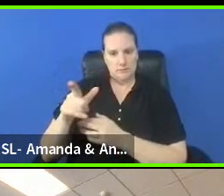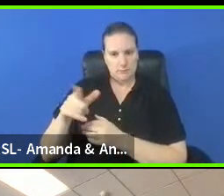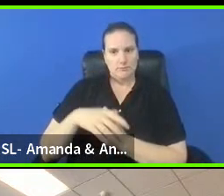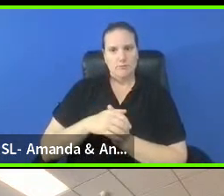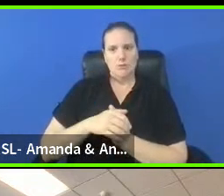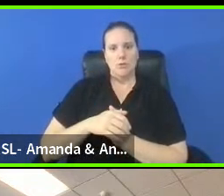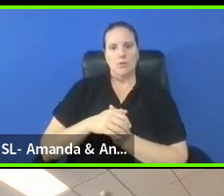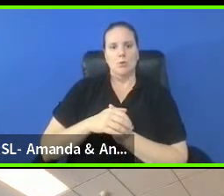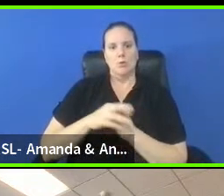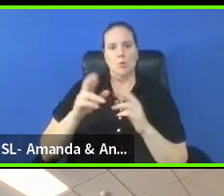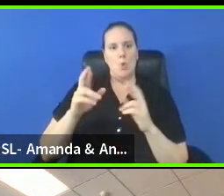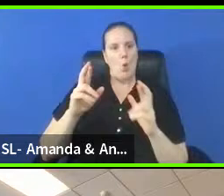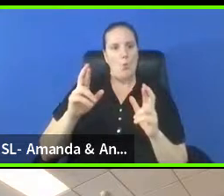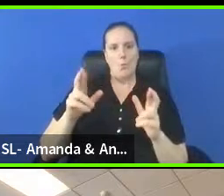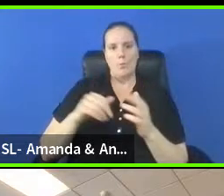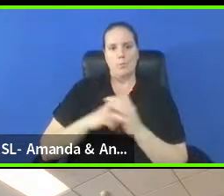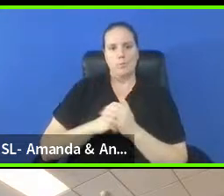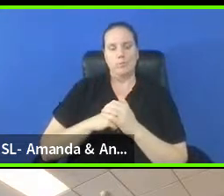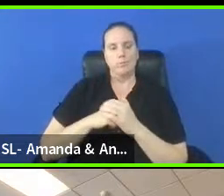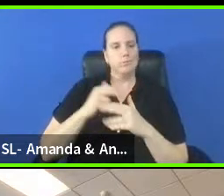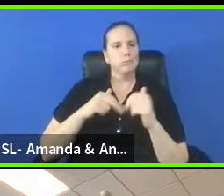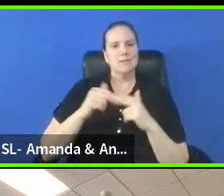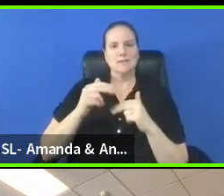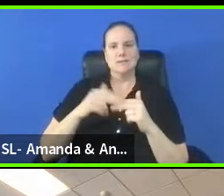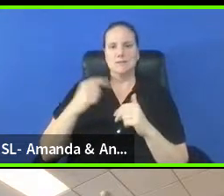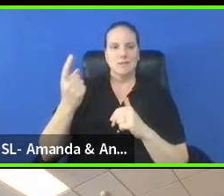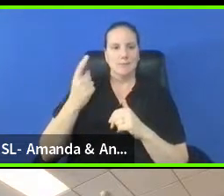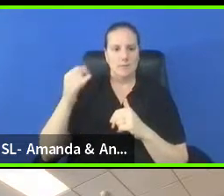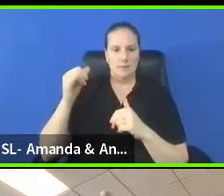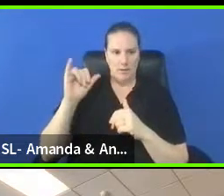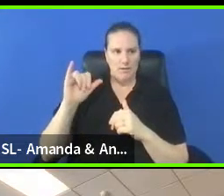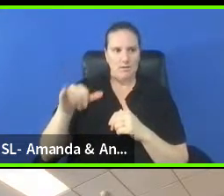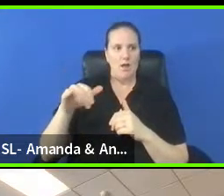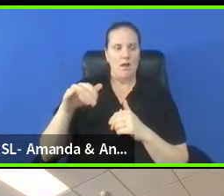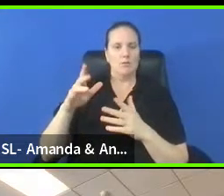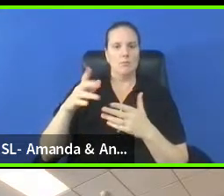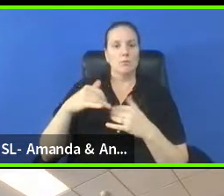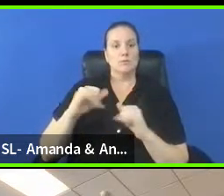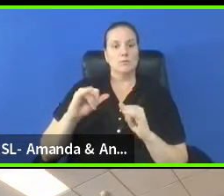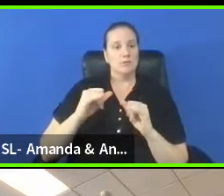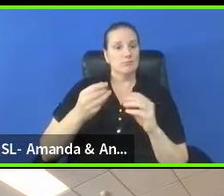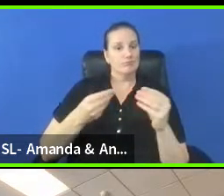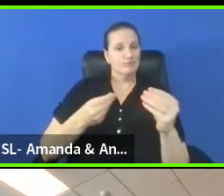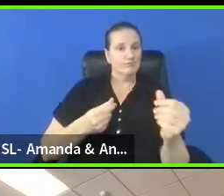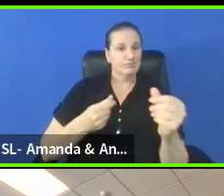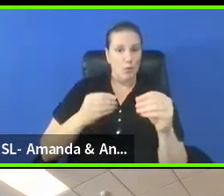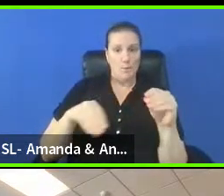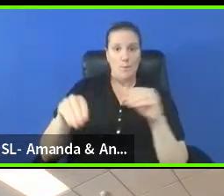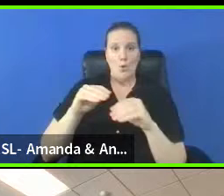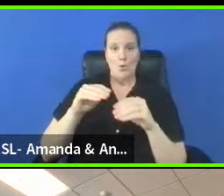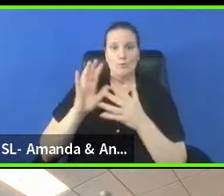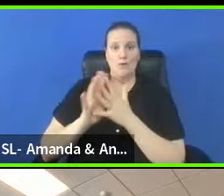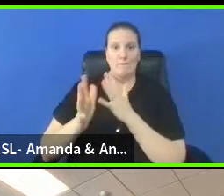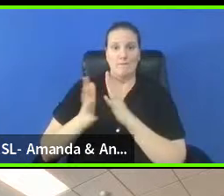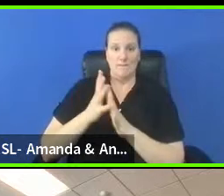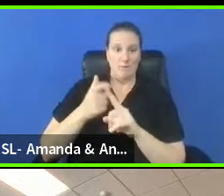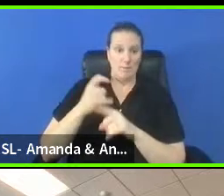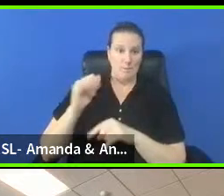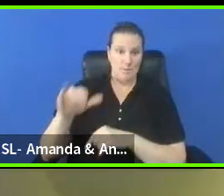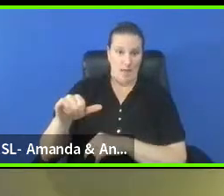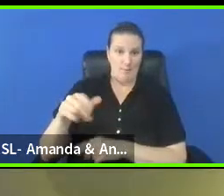you hope to build something that will still be efficiently moving traffic out in that time